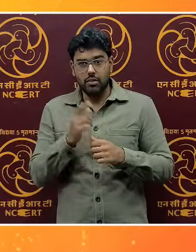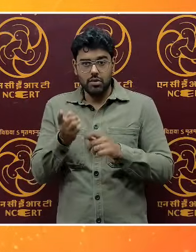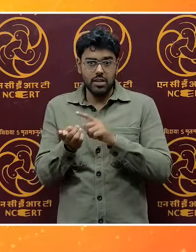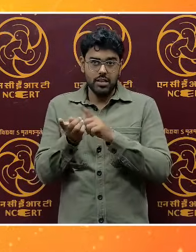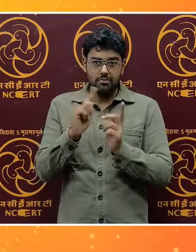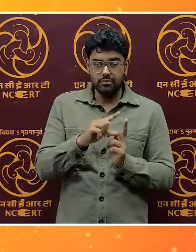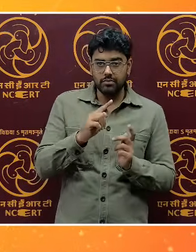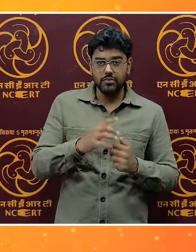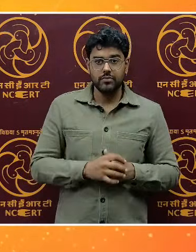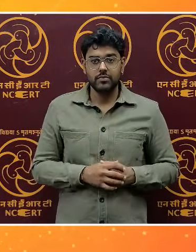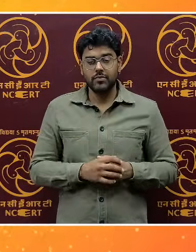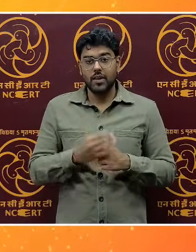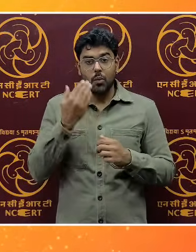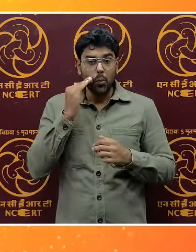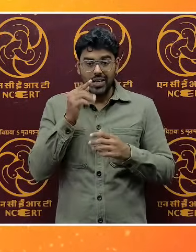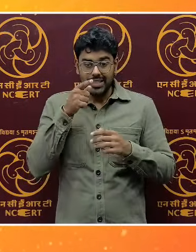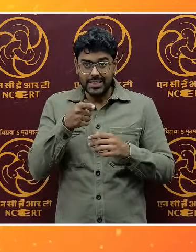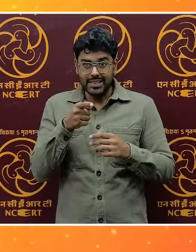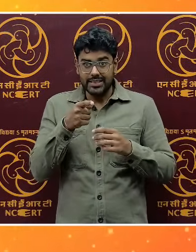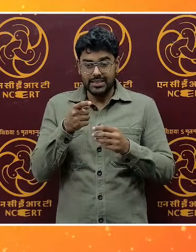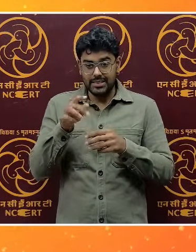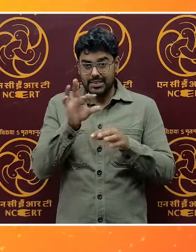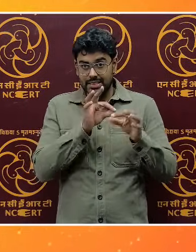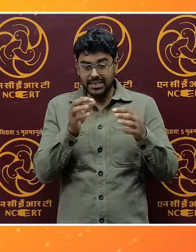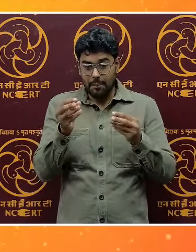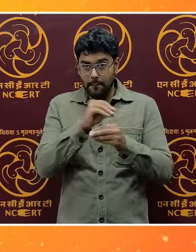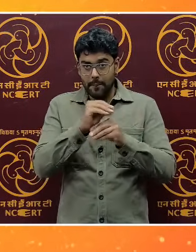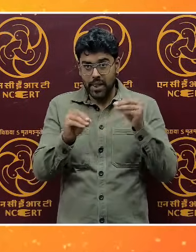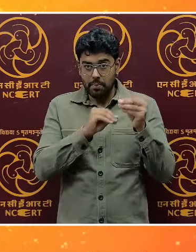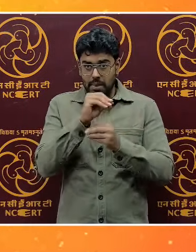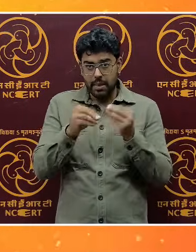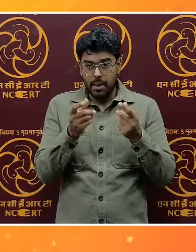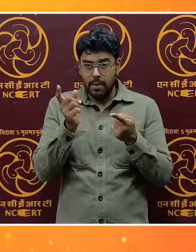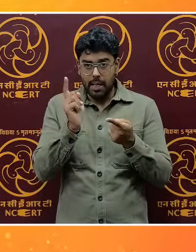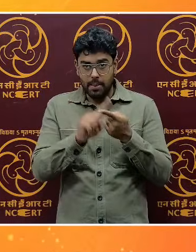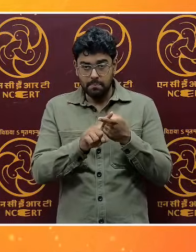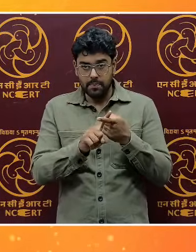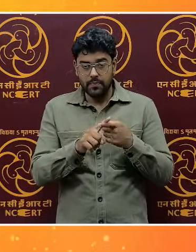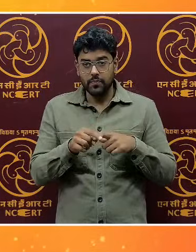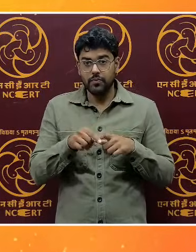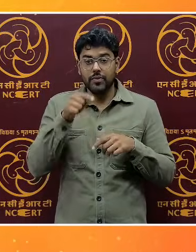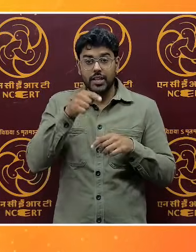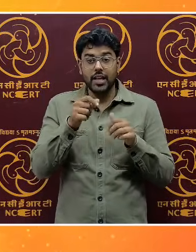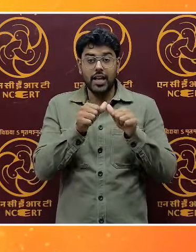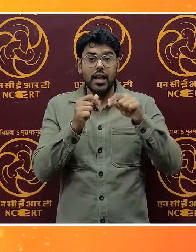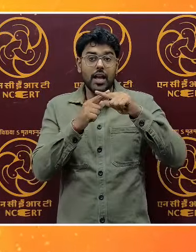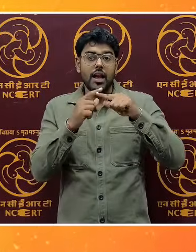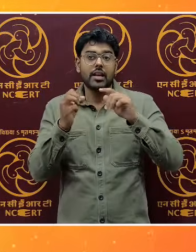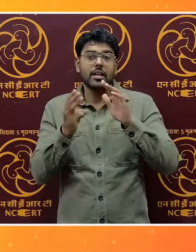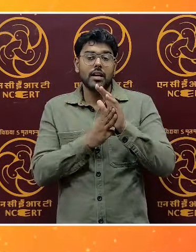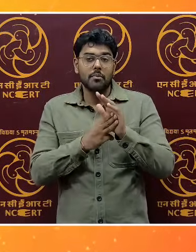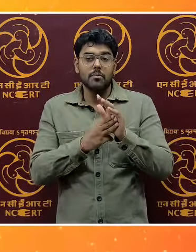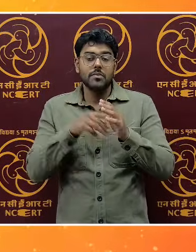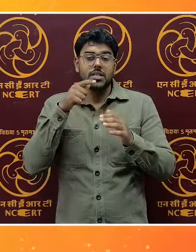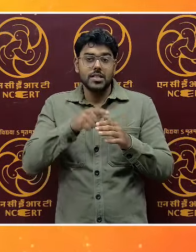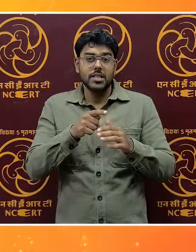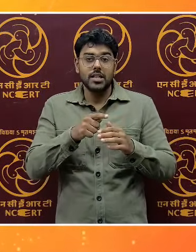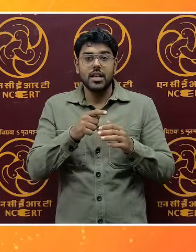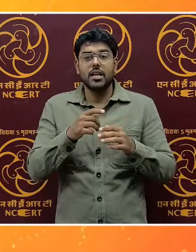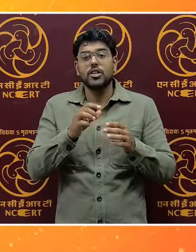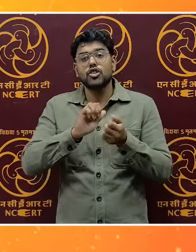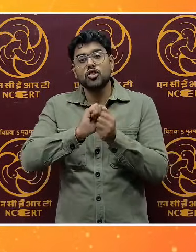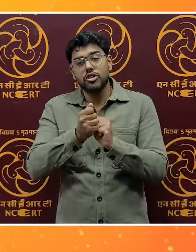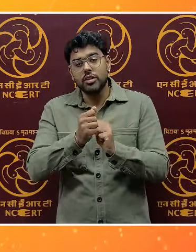electron. But while this giving and taking take place, these atoms turn into their